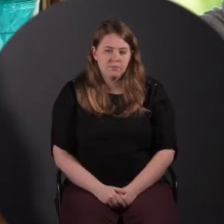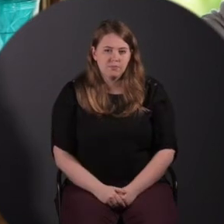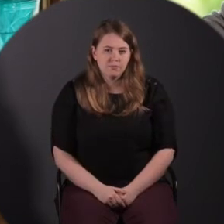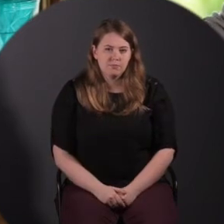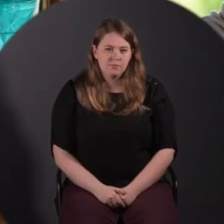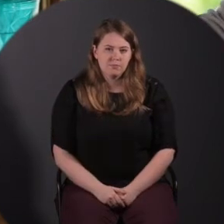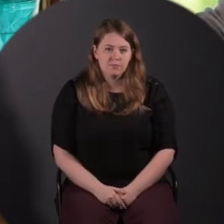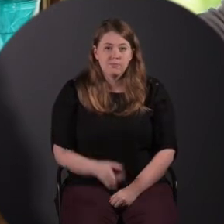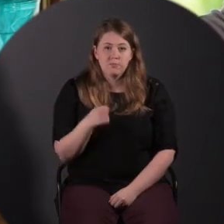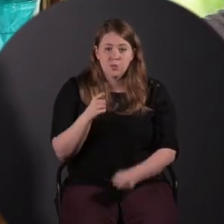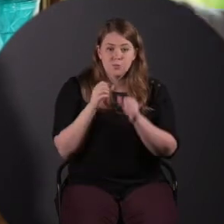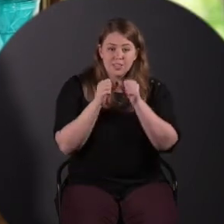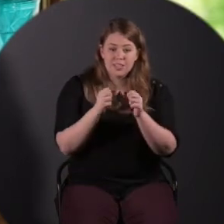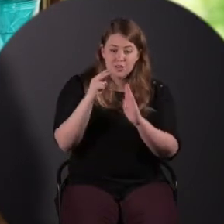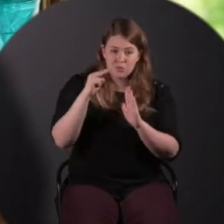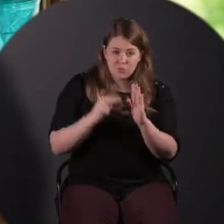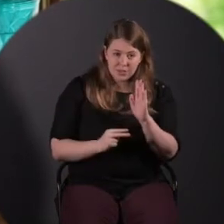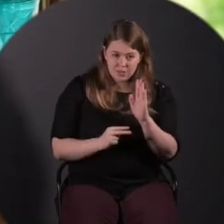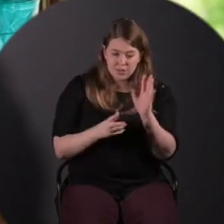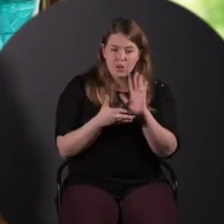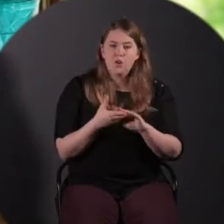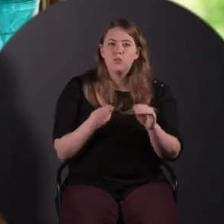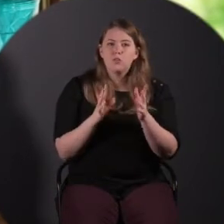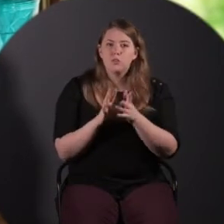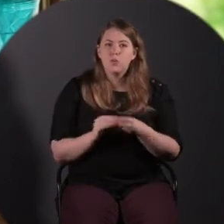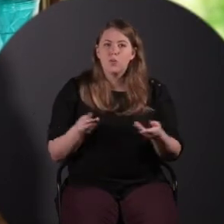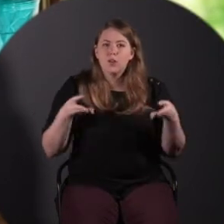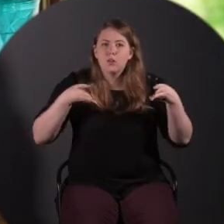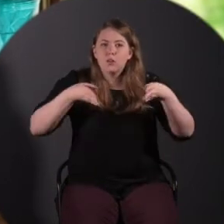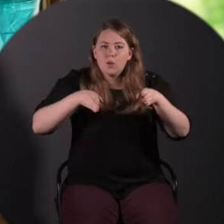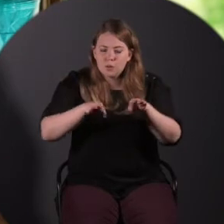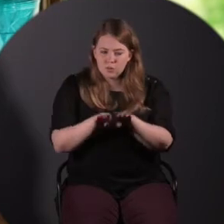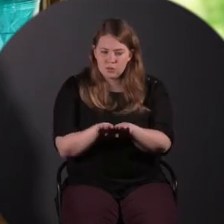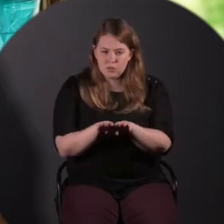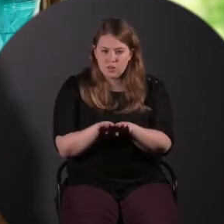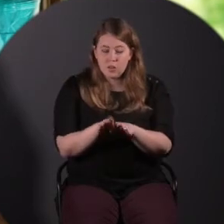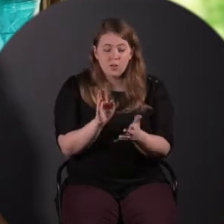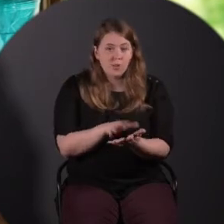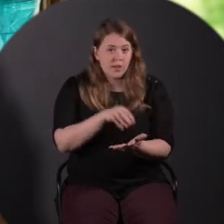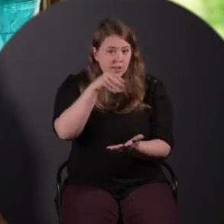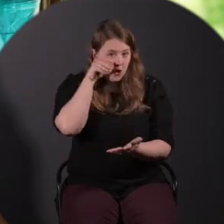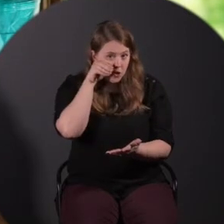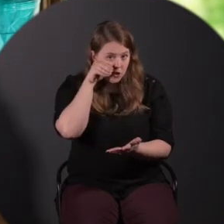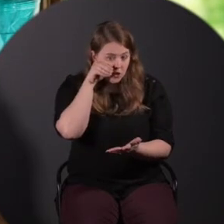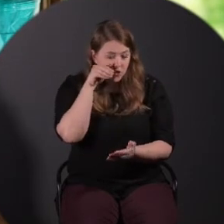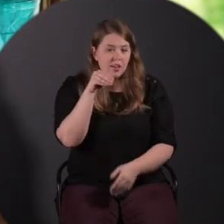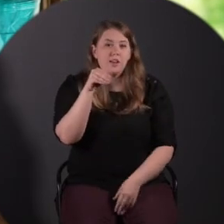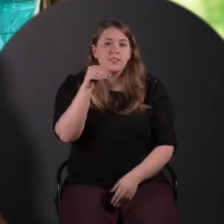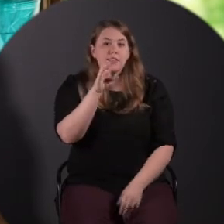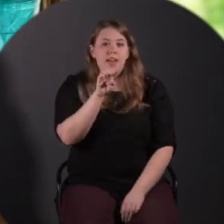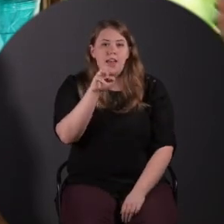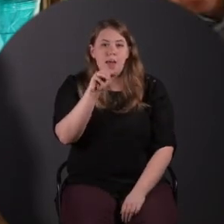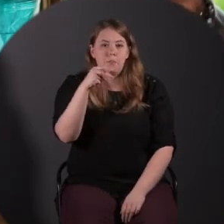Well, as you continue on in scripture, as the story kind of comes to a conclusion, we learn that eventually when the Emperor Claudius